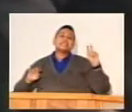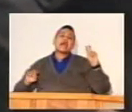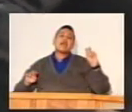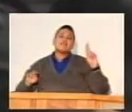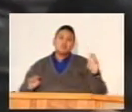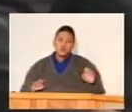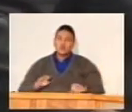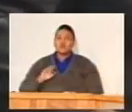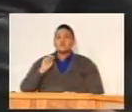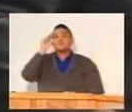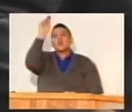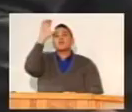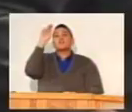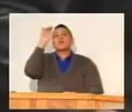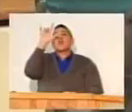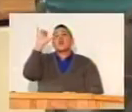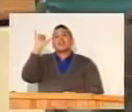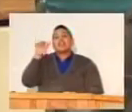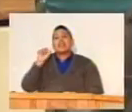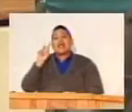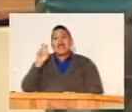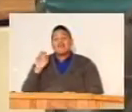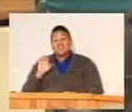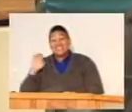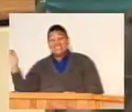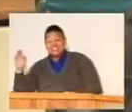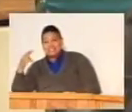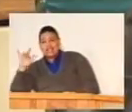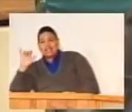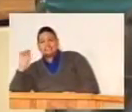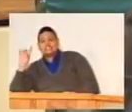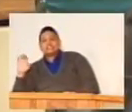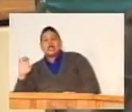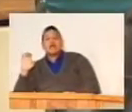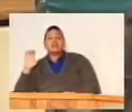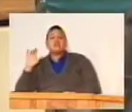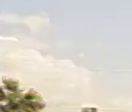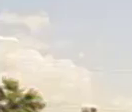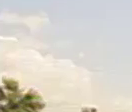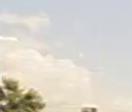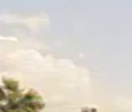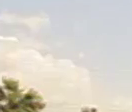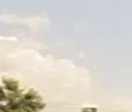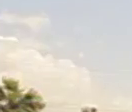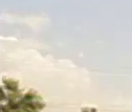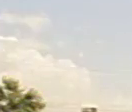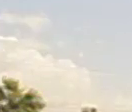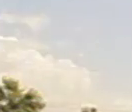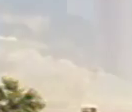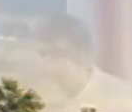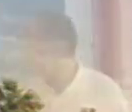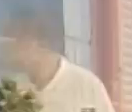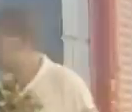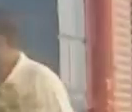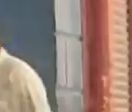to Connolly Avenue, east to Hillside Crescent, and south along the coastline.